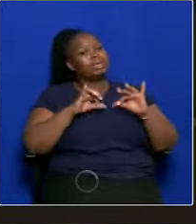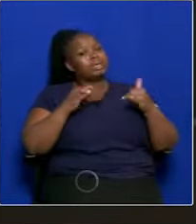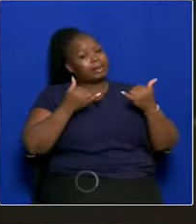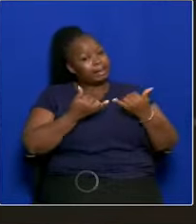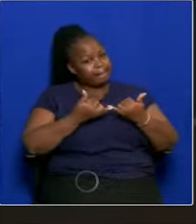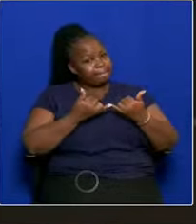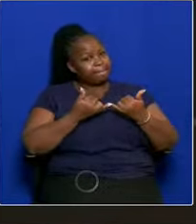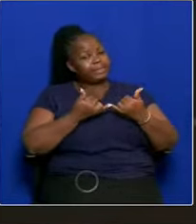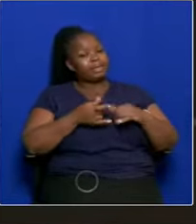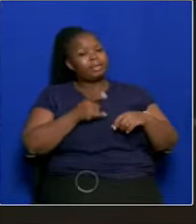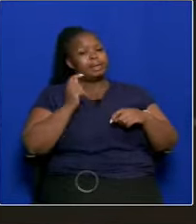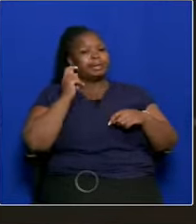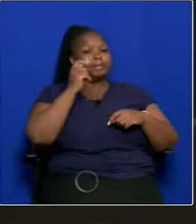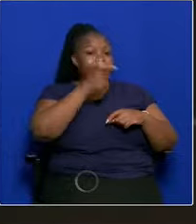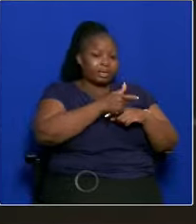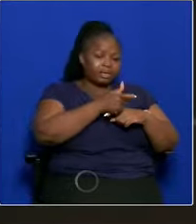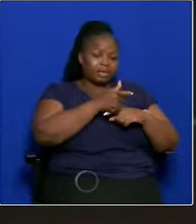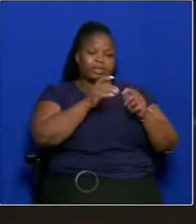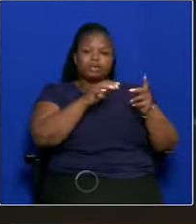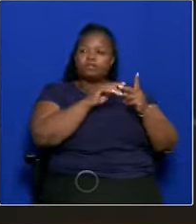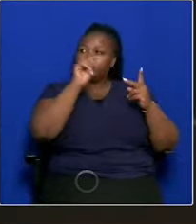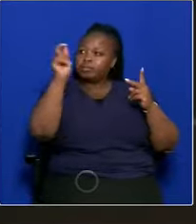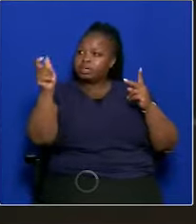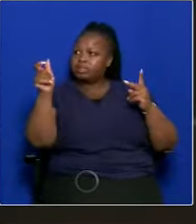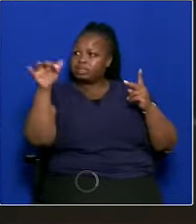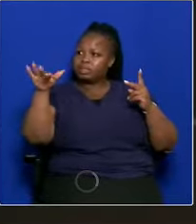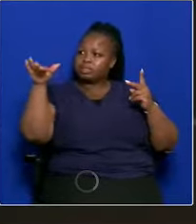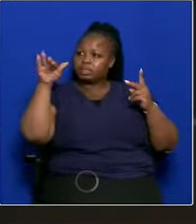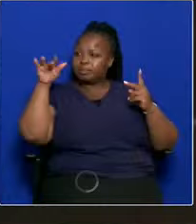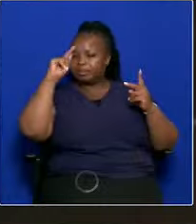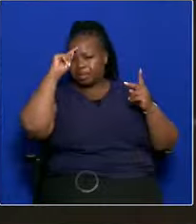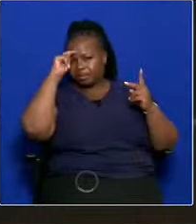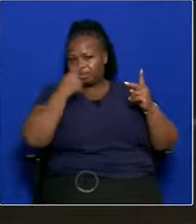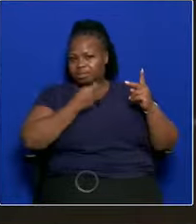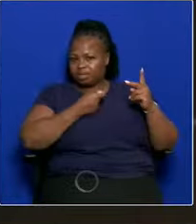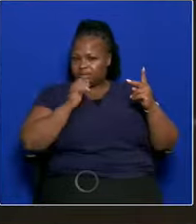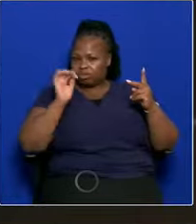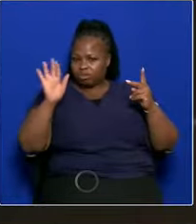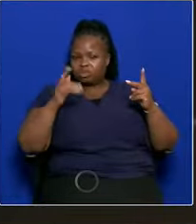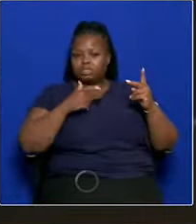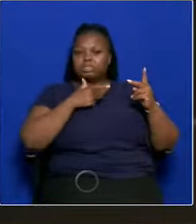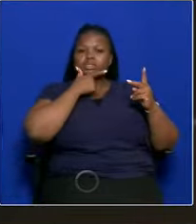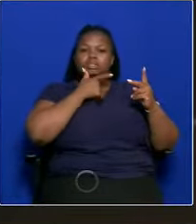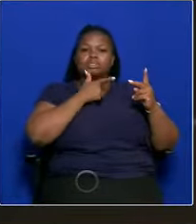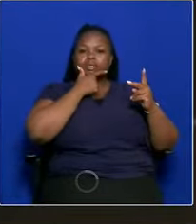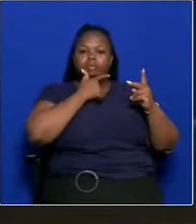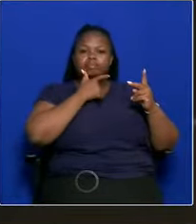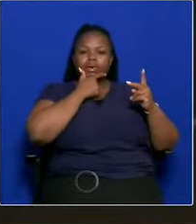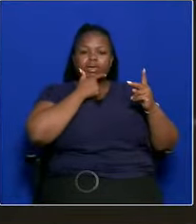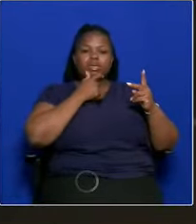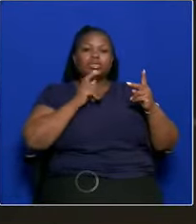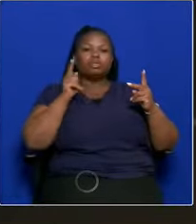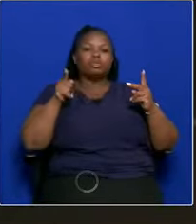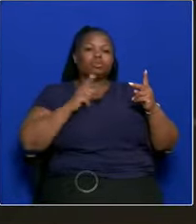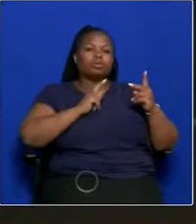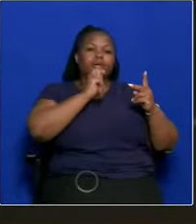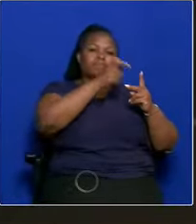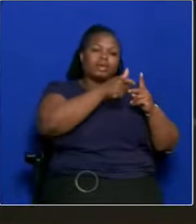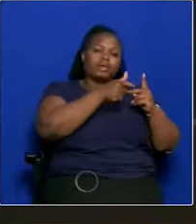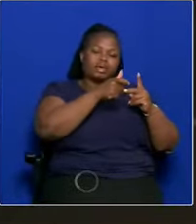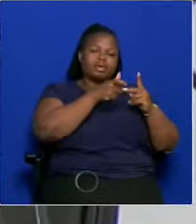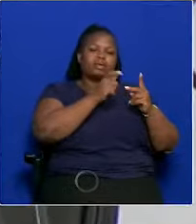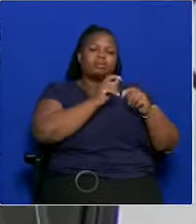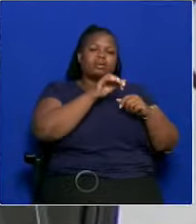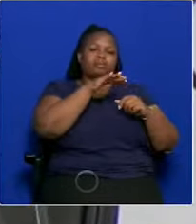money to your son's bank account, and you in December paying money to a company's bank account, but not to